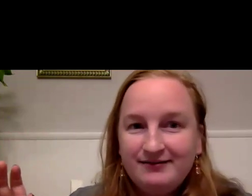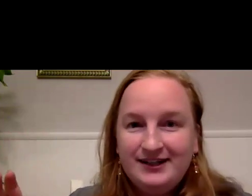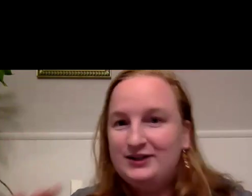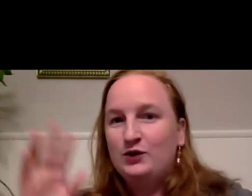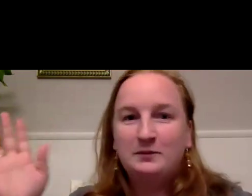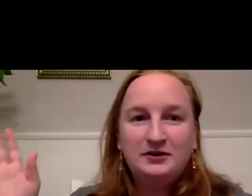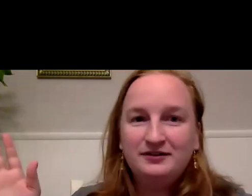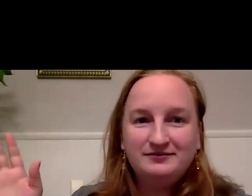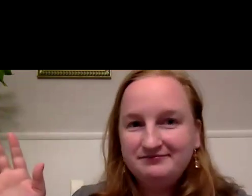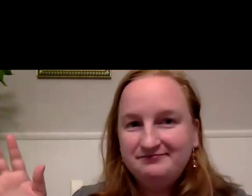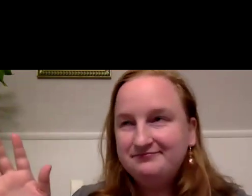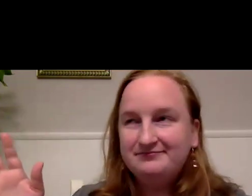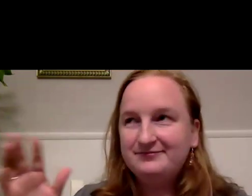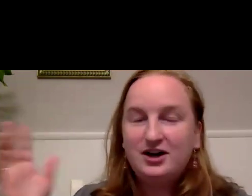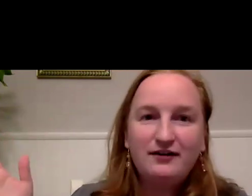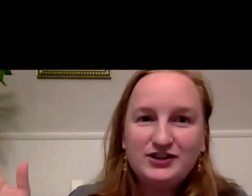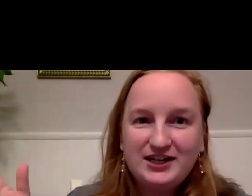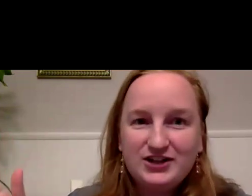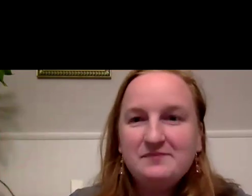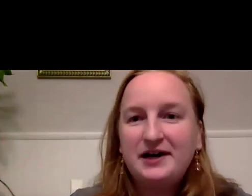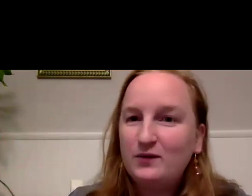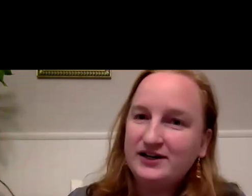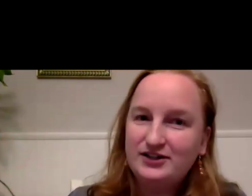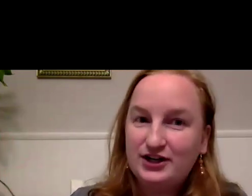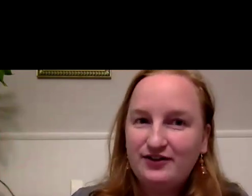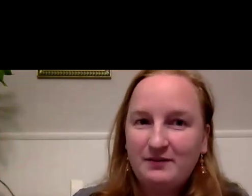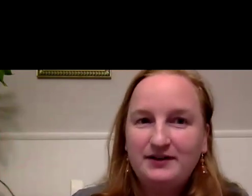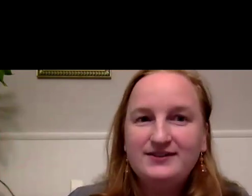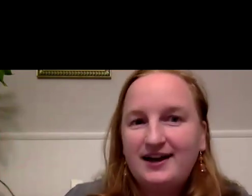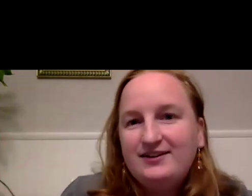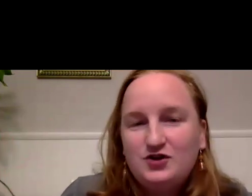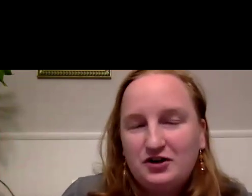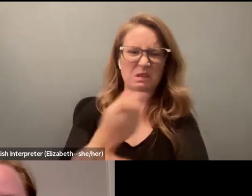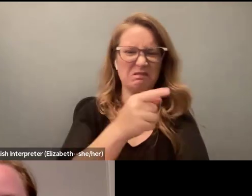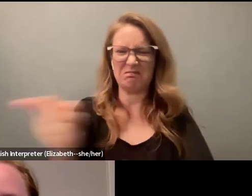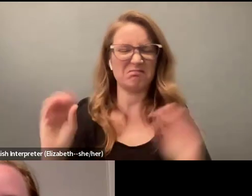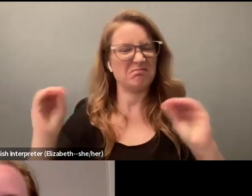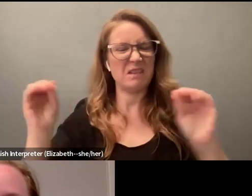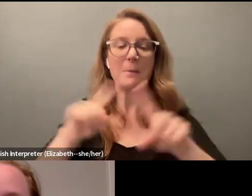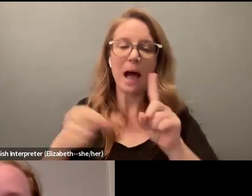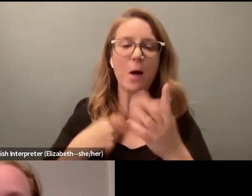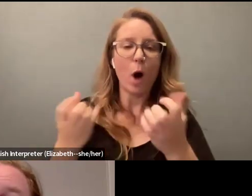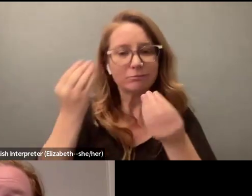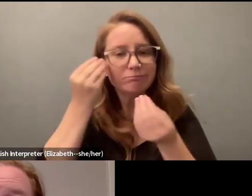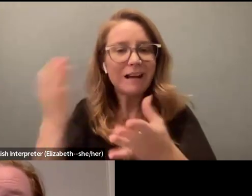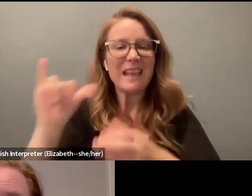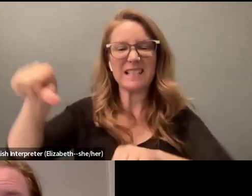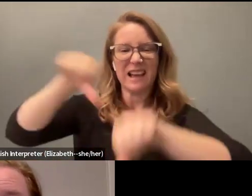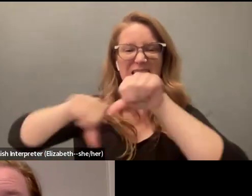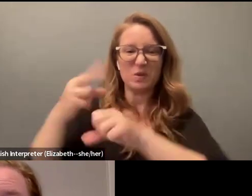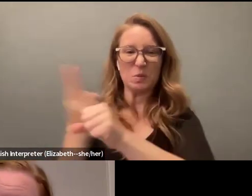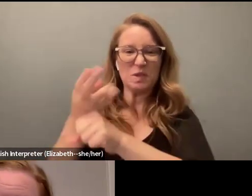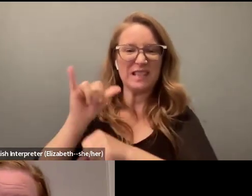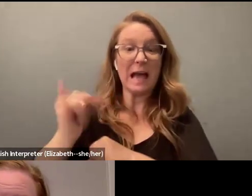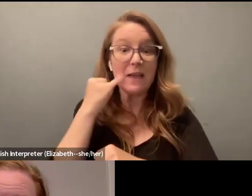that in normal conversation, but I wanted to share that bit of science jargon. And if you go on the CDC